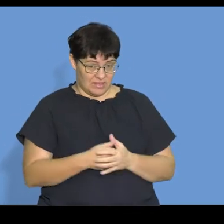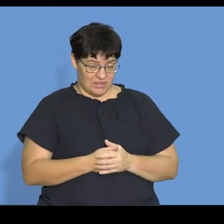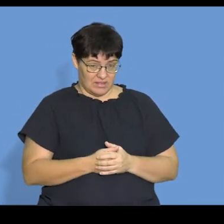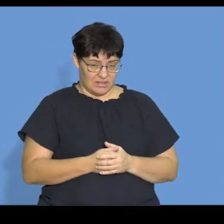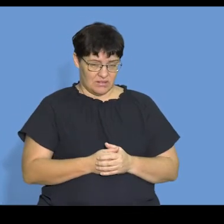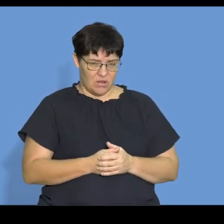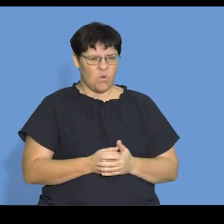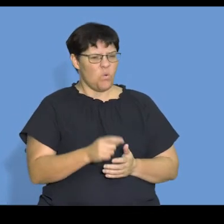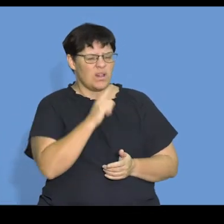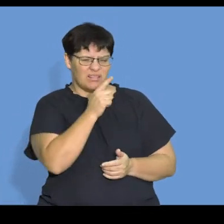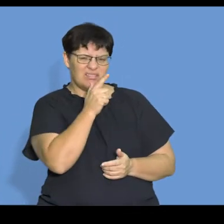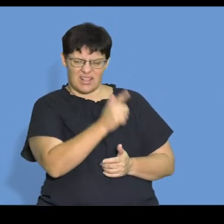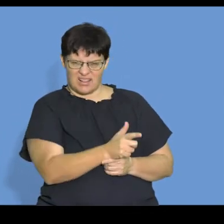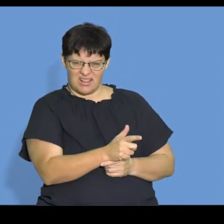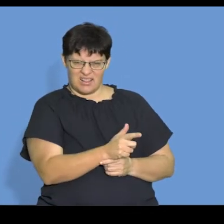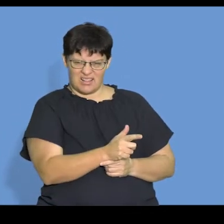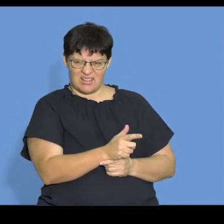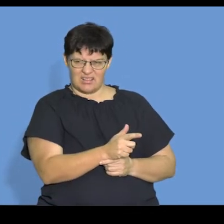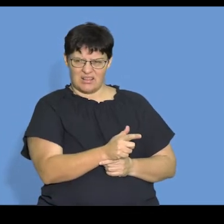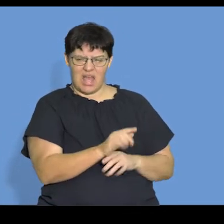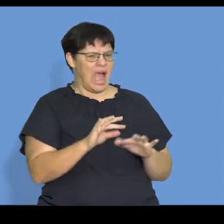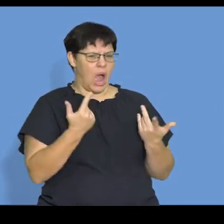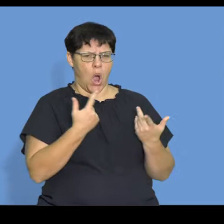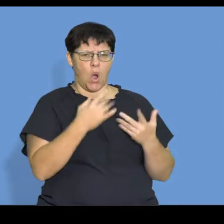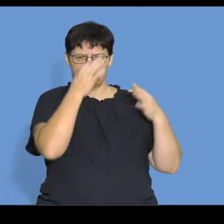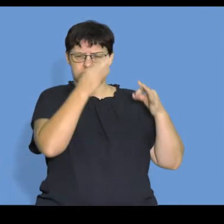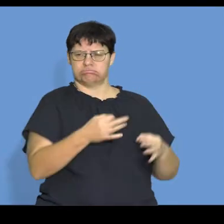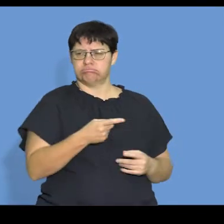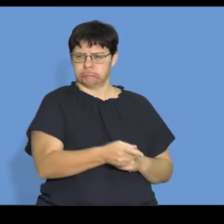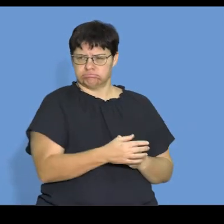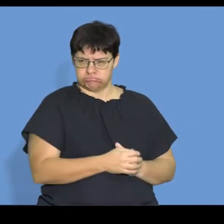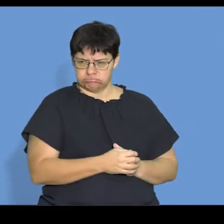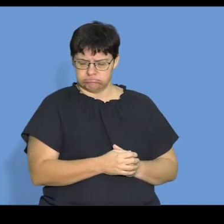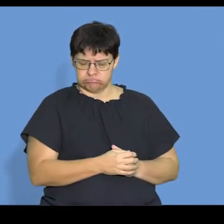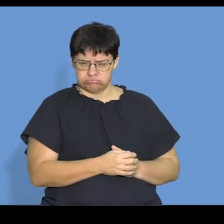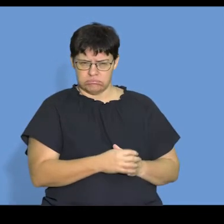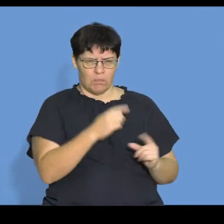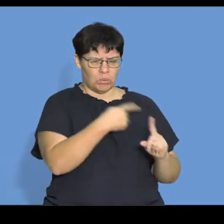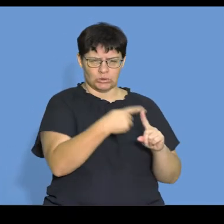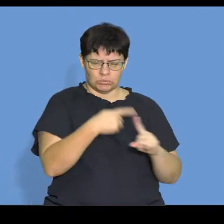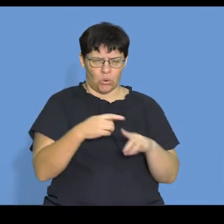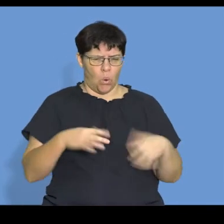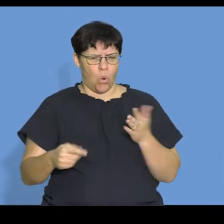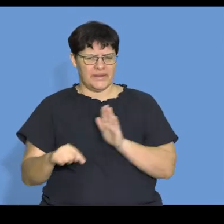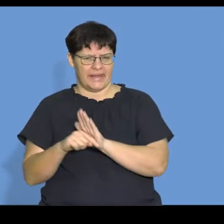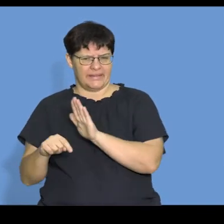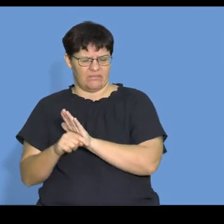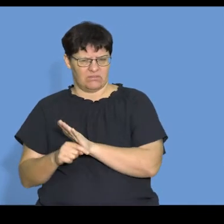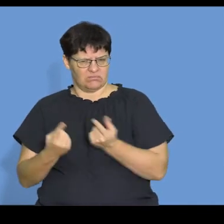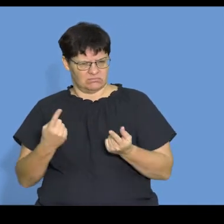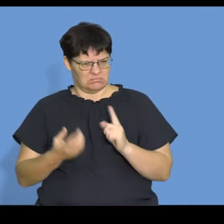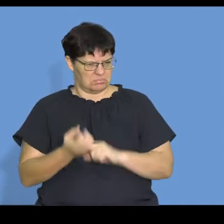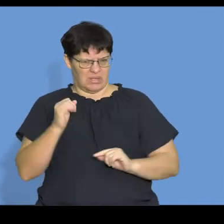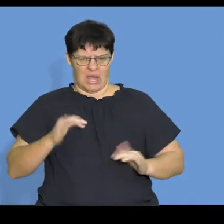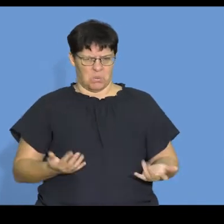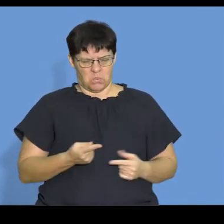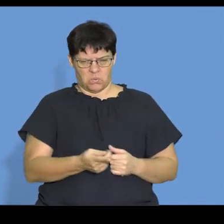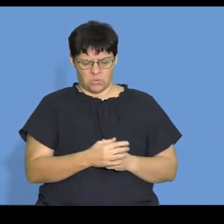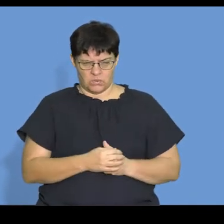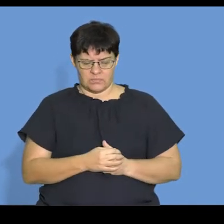just now what determines whether positive or negative and negative.